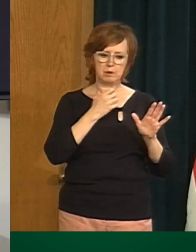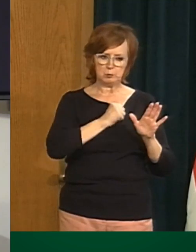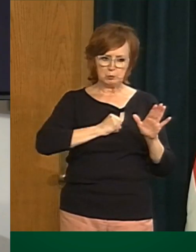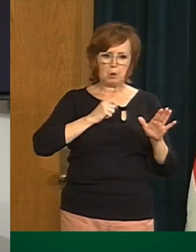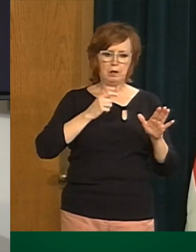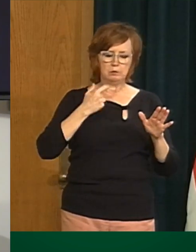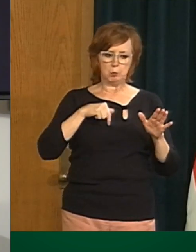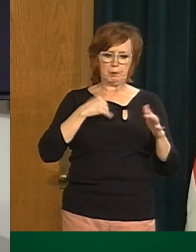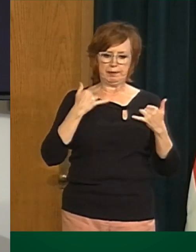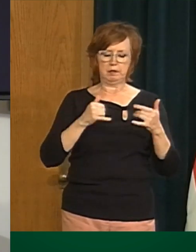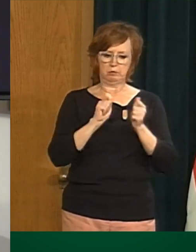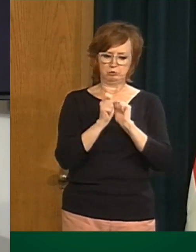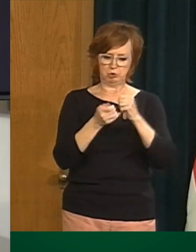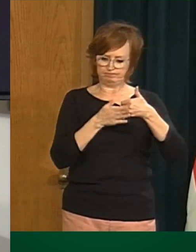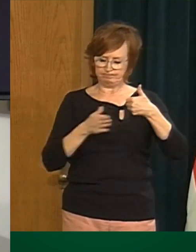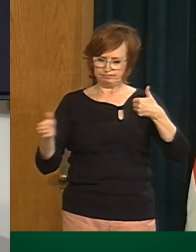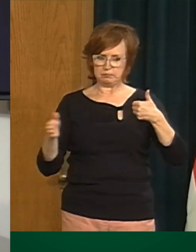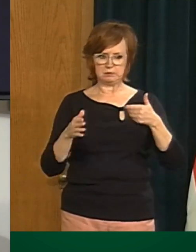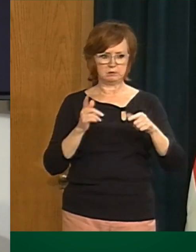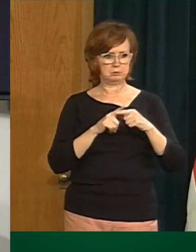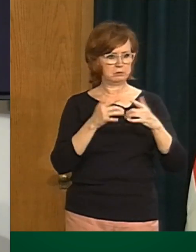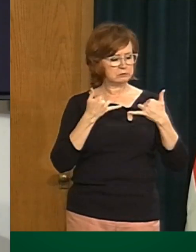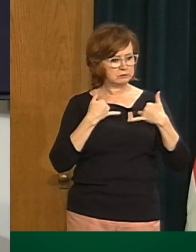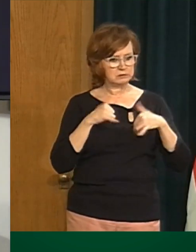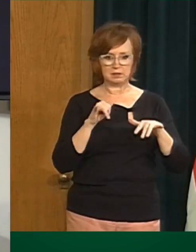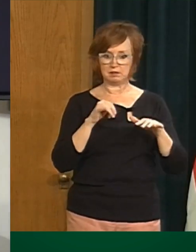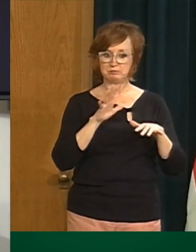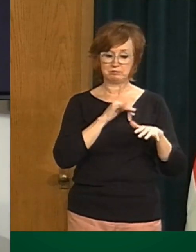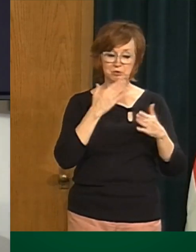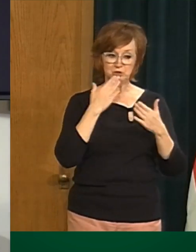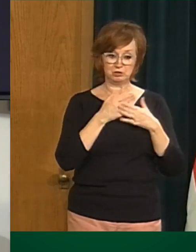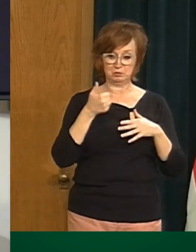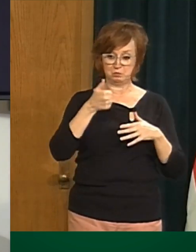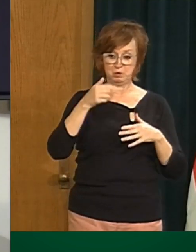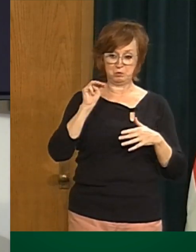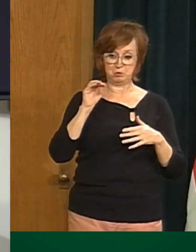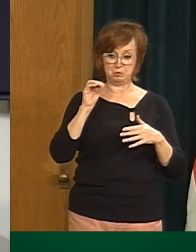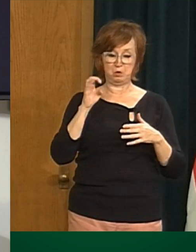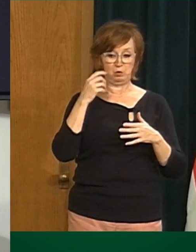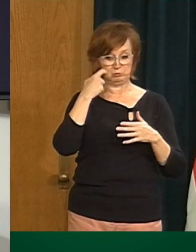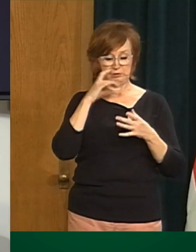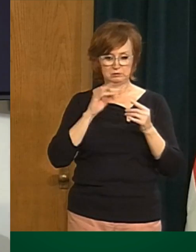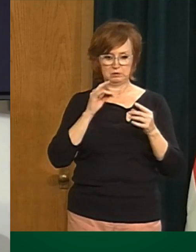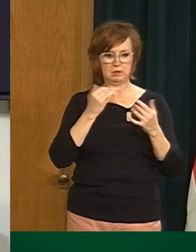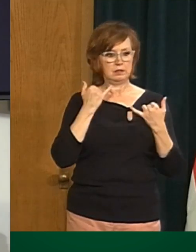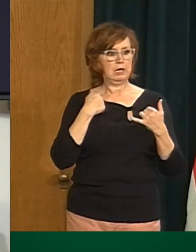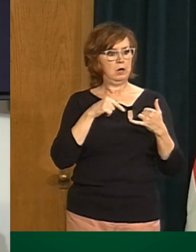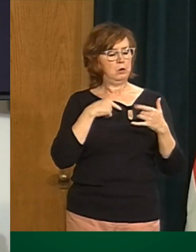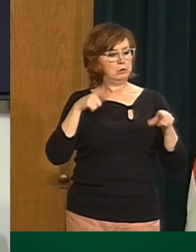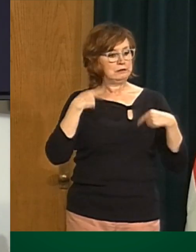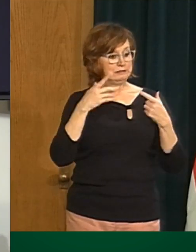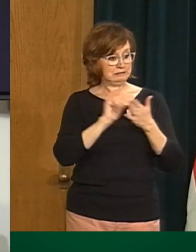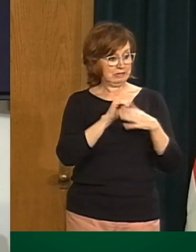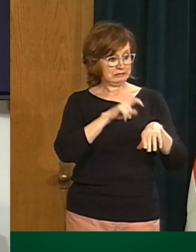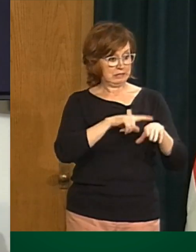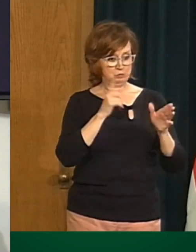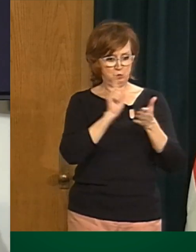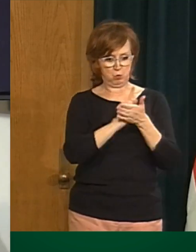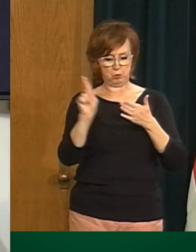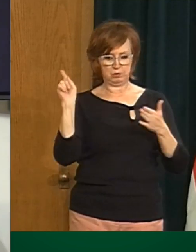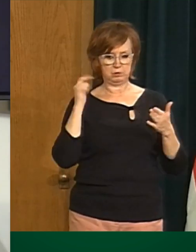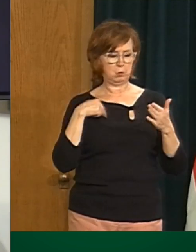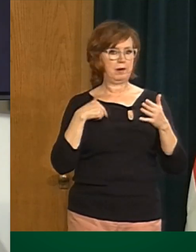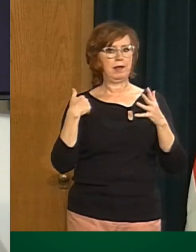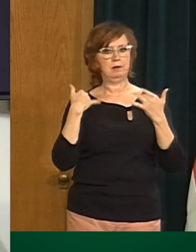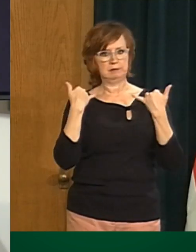how aggressively we went forward with working through it. Some of the things that have already changed are multiple meetings between our medical health officers and Dr.